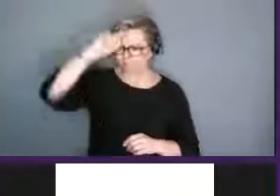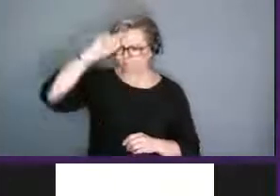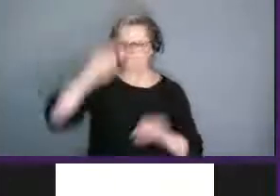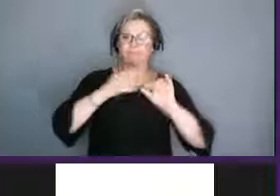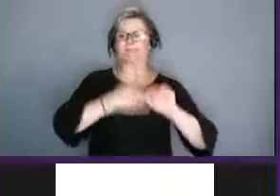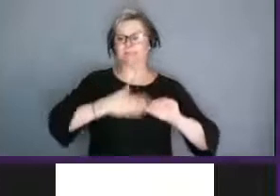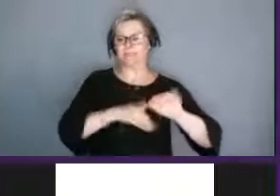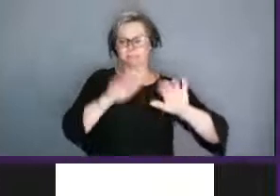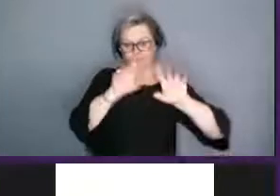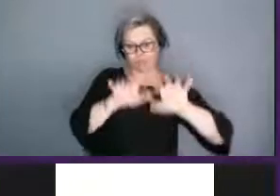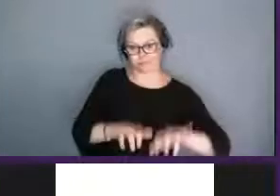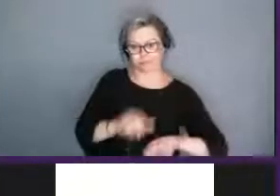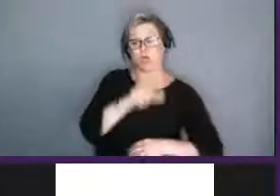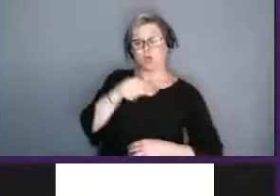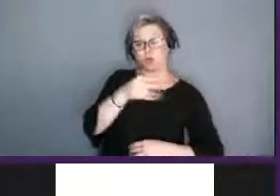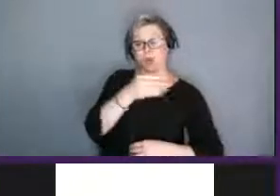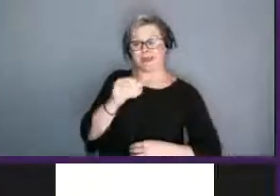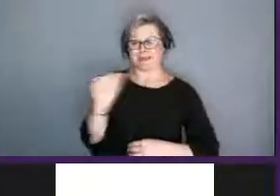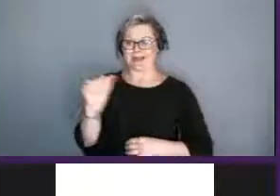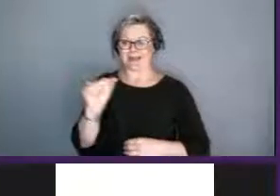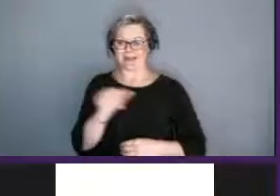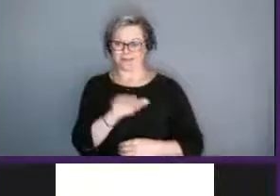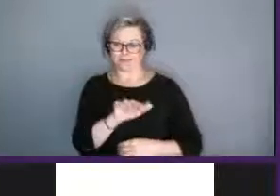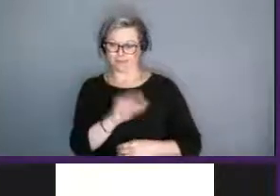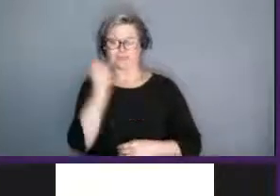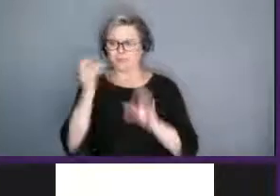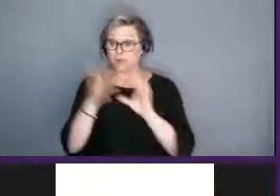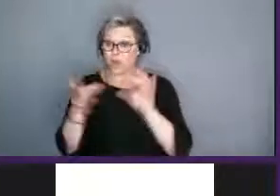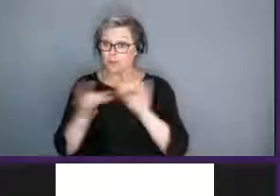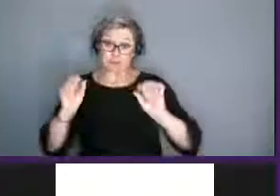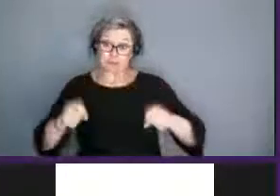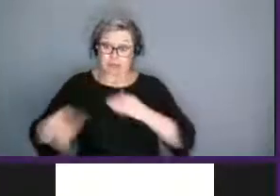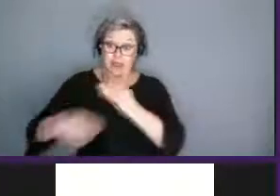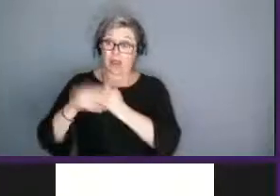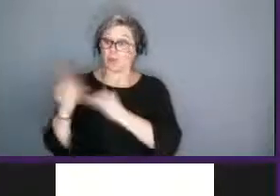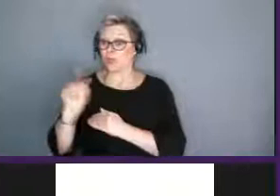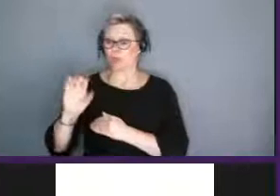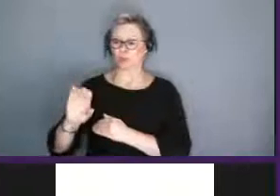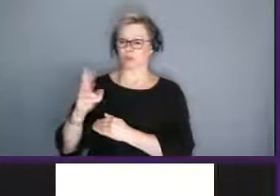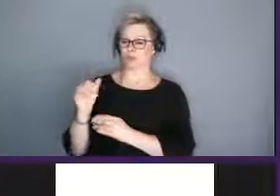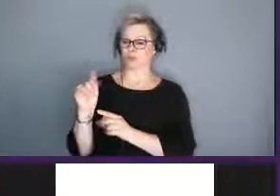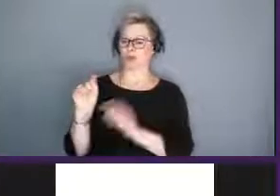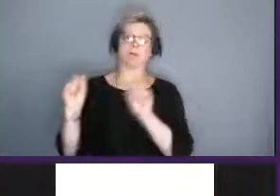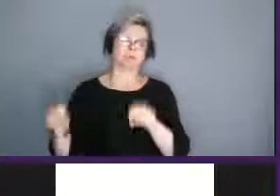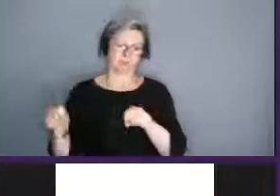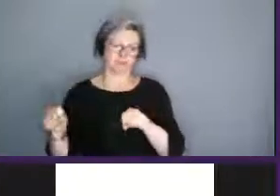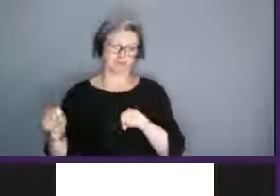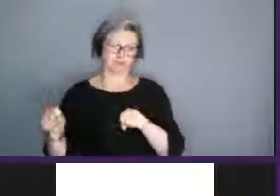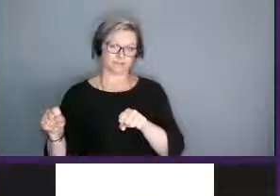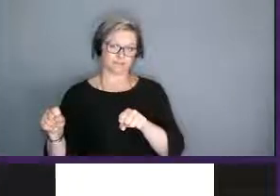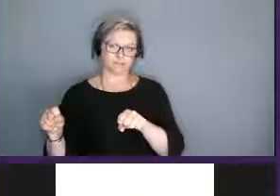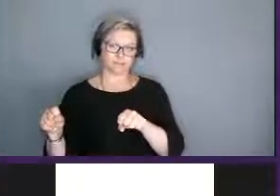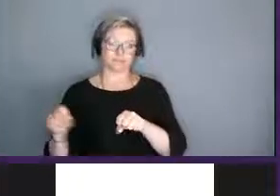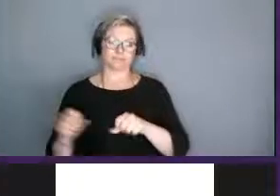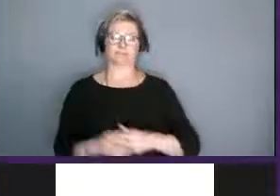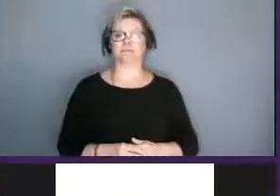and answer box. And if you have any comments, we would be pleased to hear those if you put those in the chat box during the session. If you just decipher